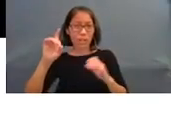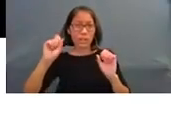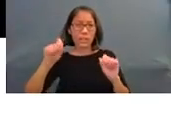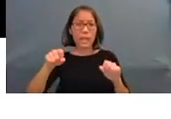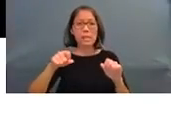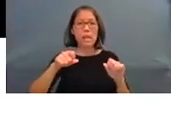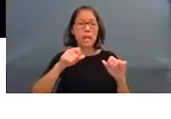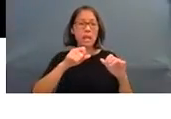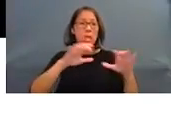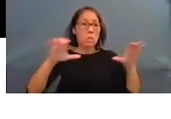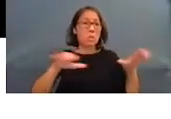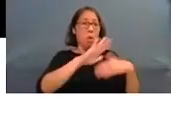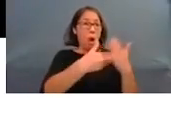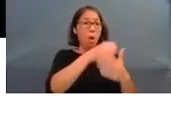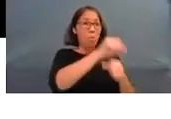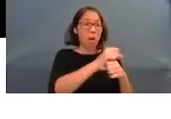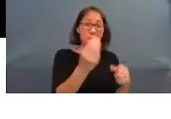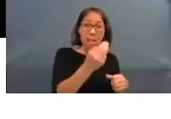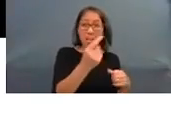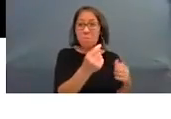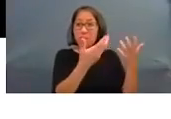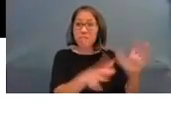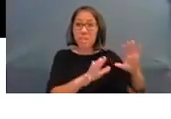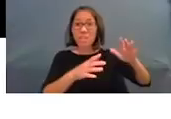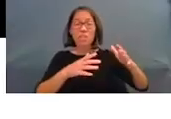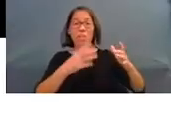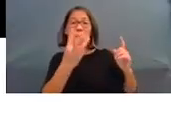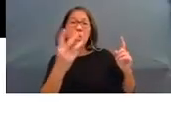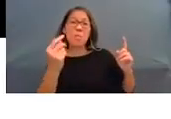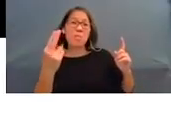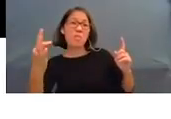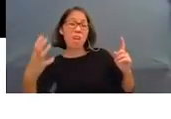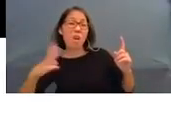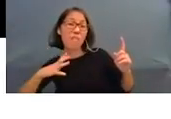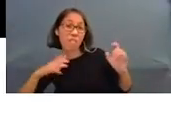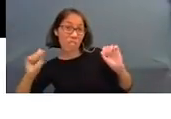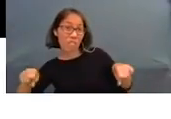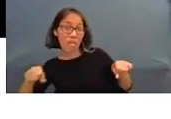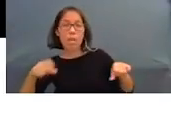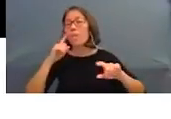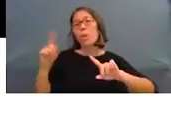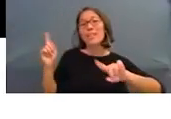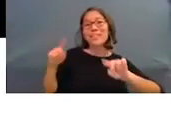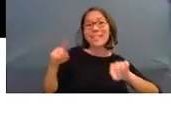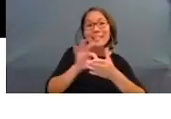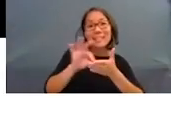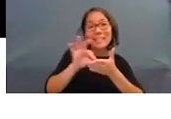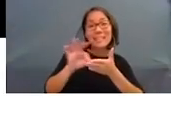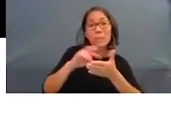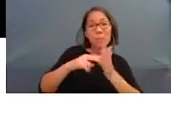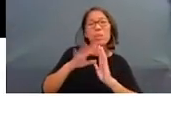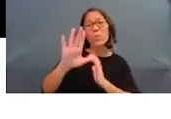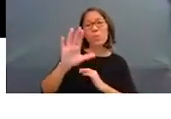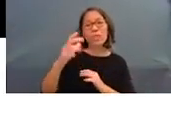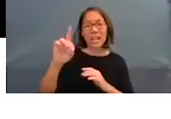through all of the work on Monday or Tuesday and then take the rest of the week off. And for attendance accounting purposes, your child will need to